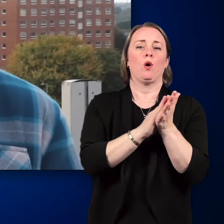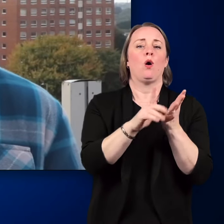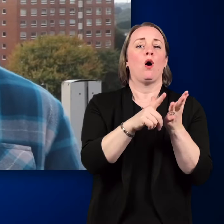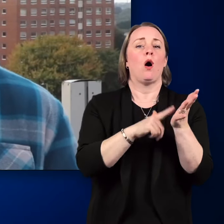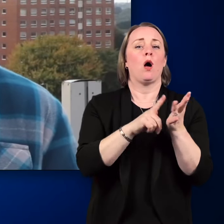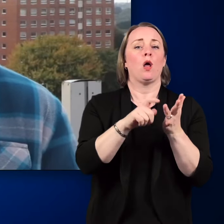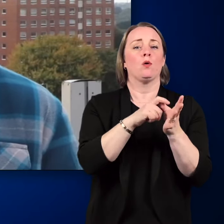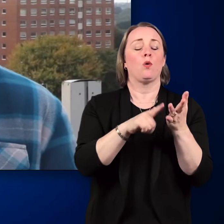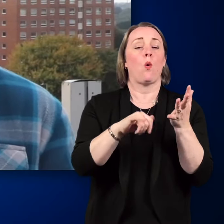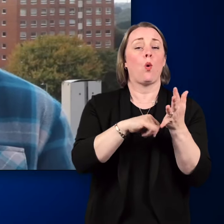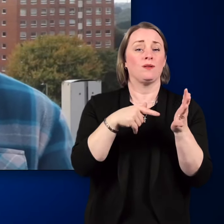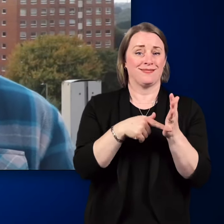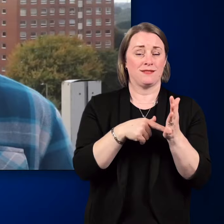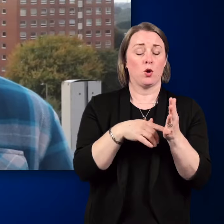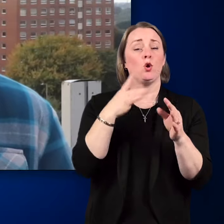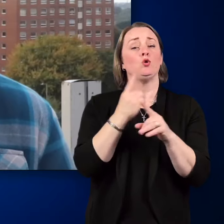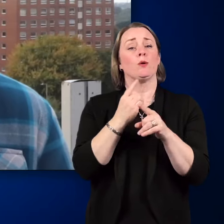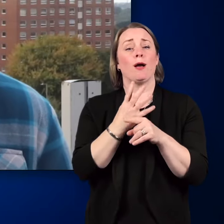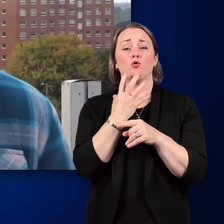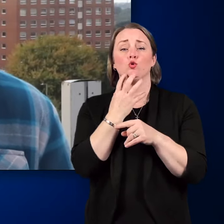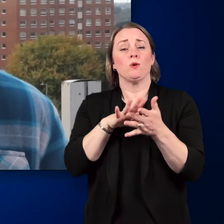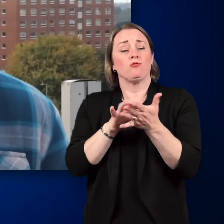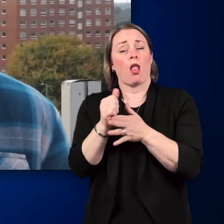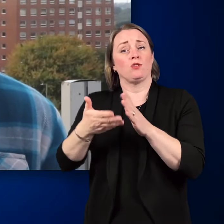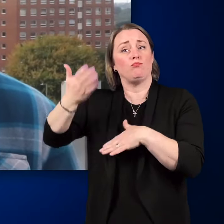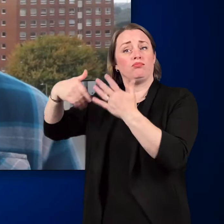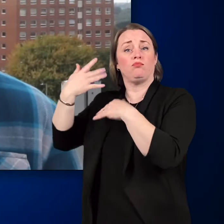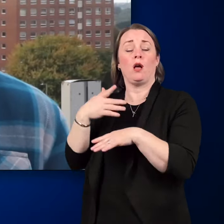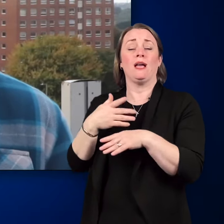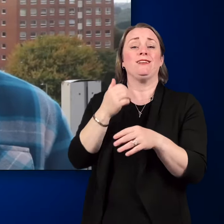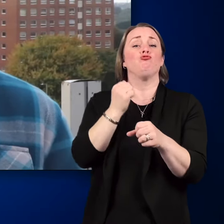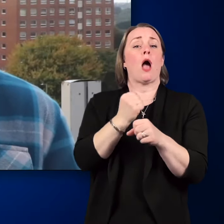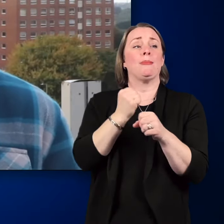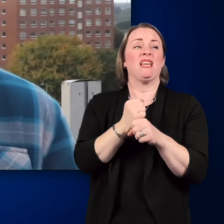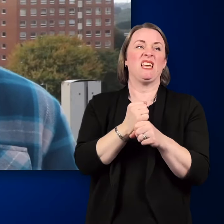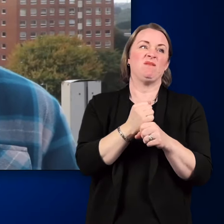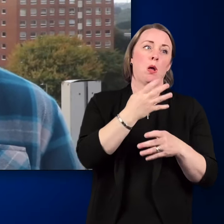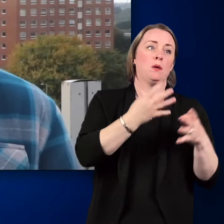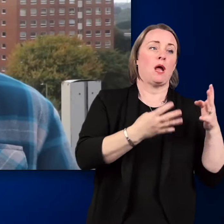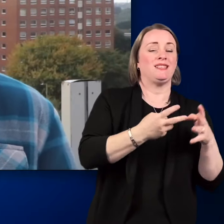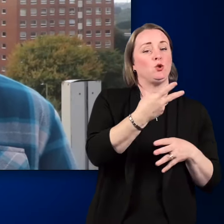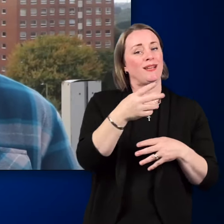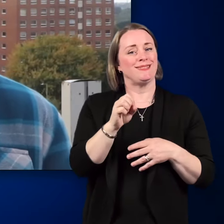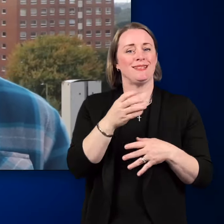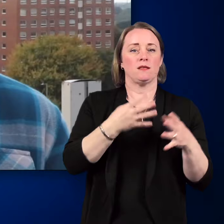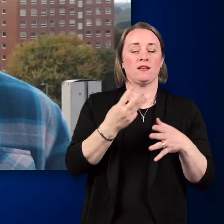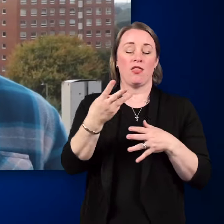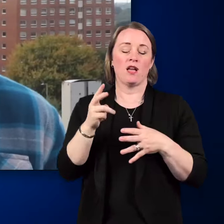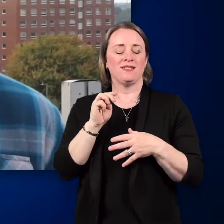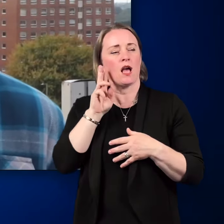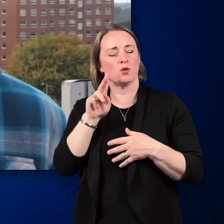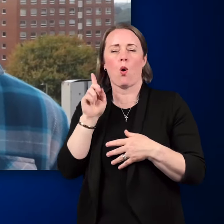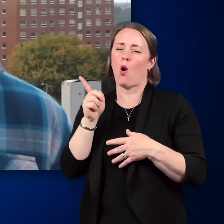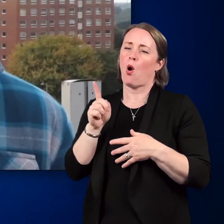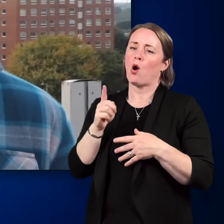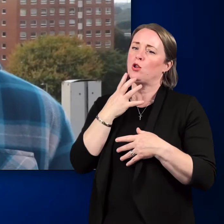the 20s and 30s in Germany. And I saw that there was a strong subculture